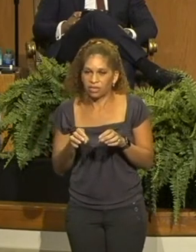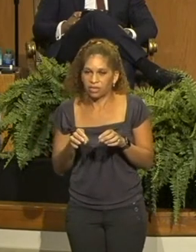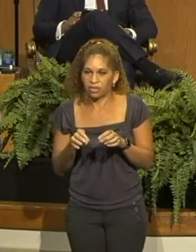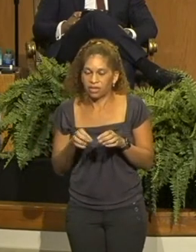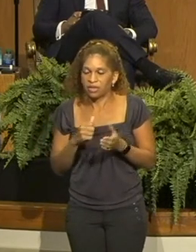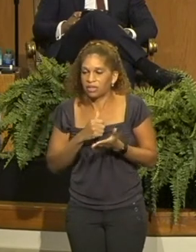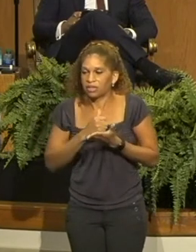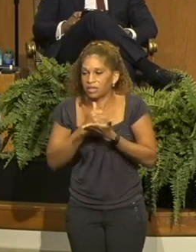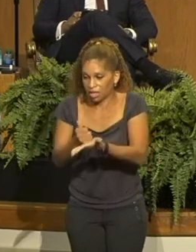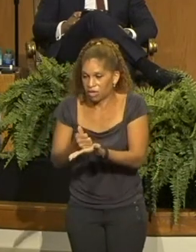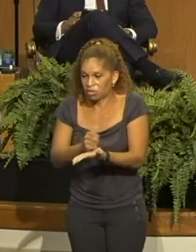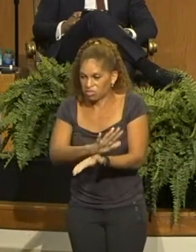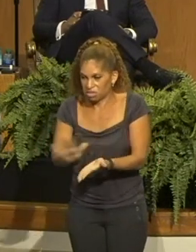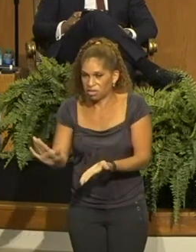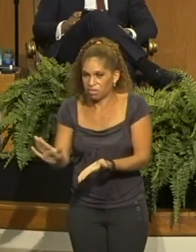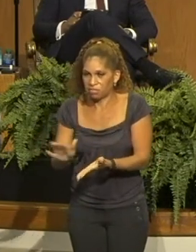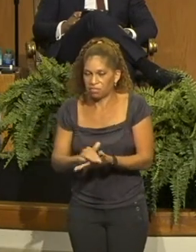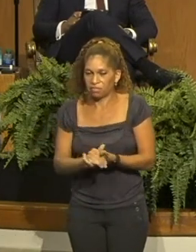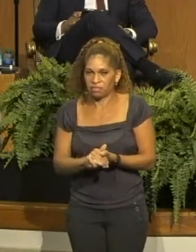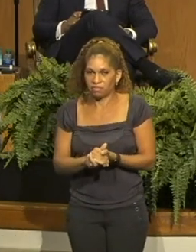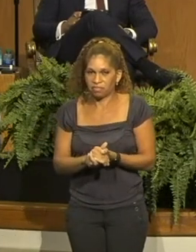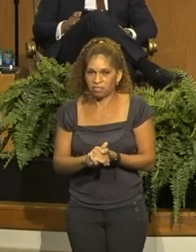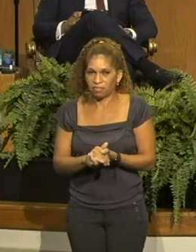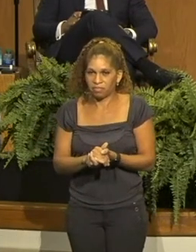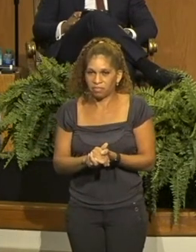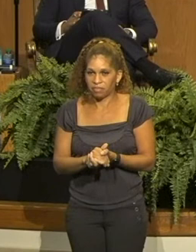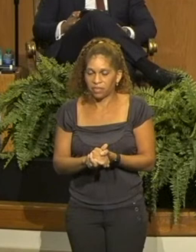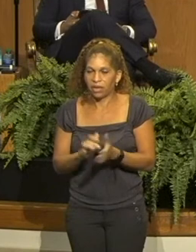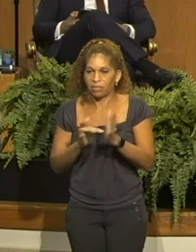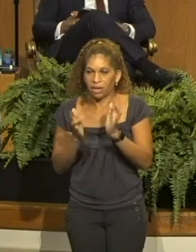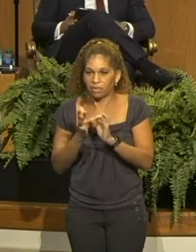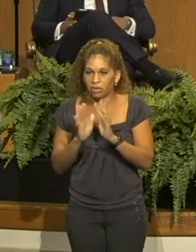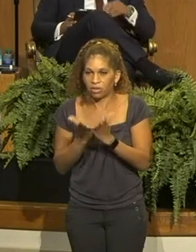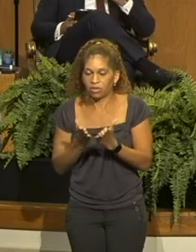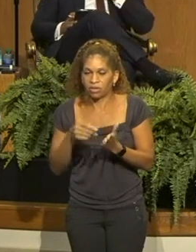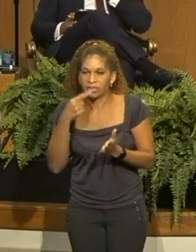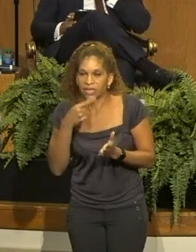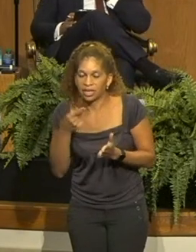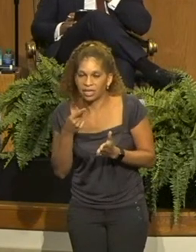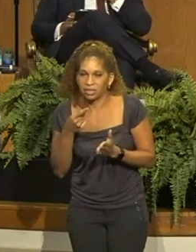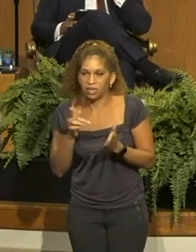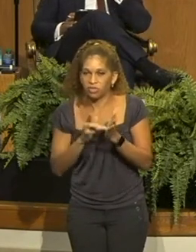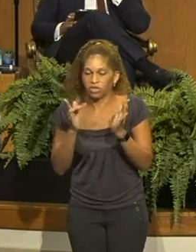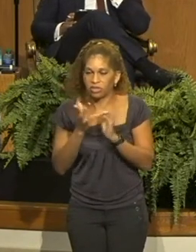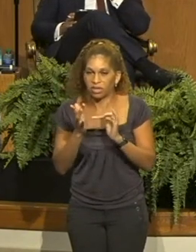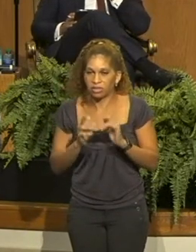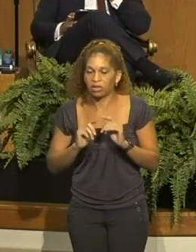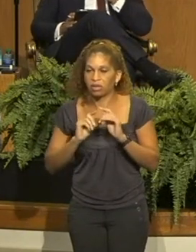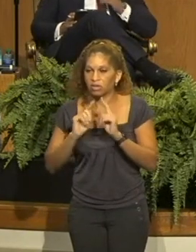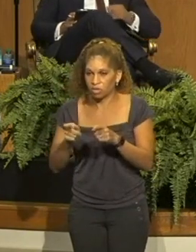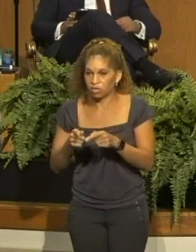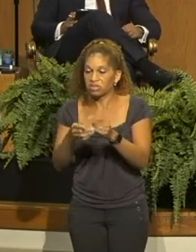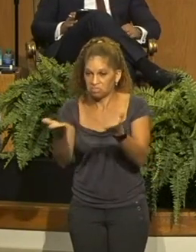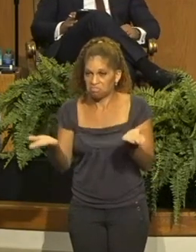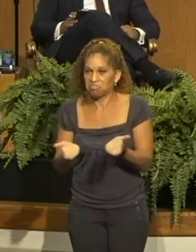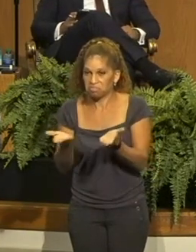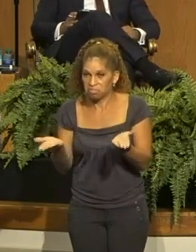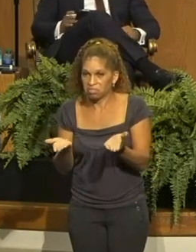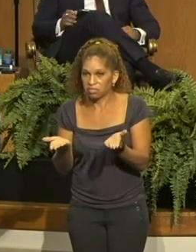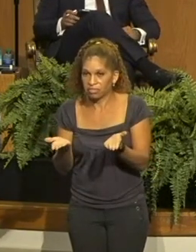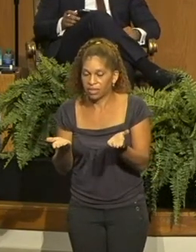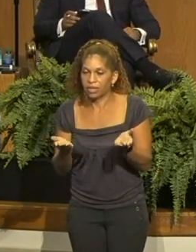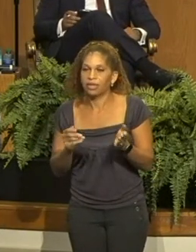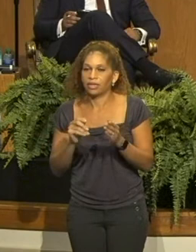the misery index. And the Bible says that Jesus went there.